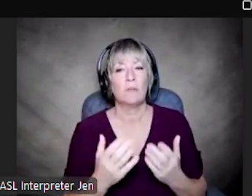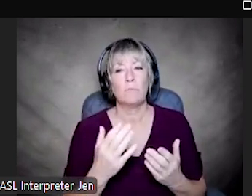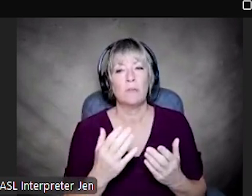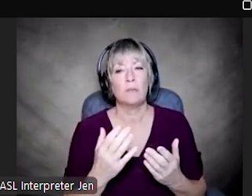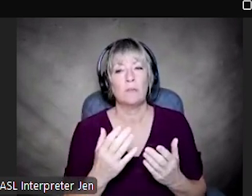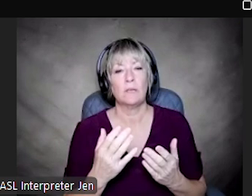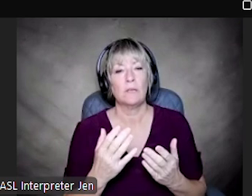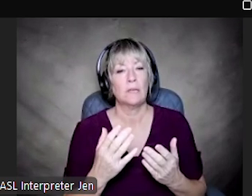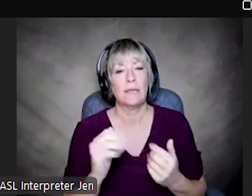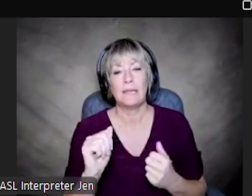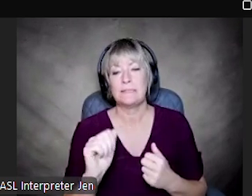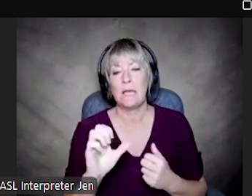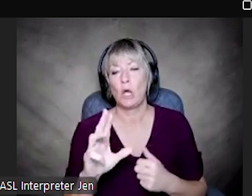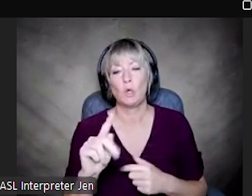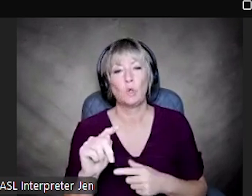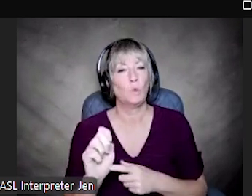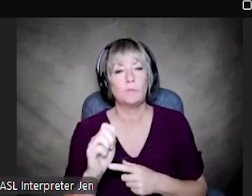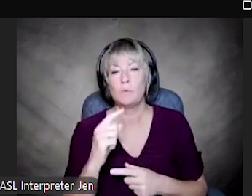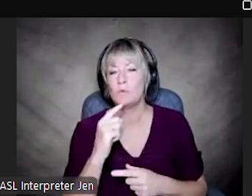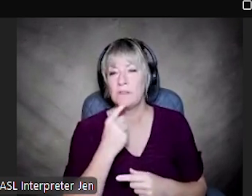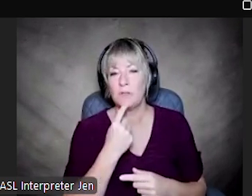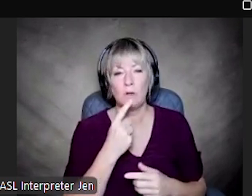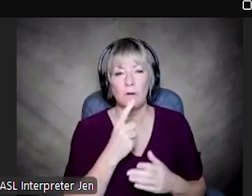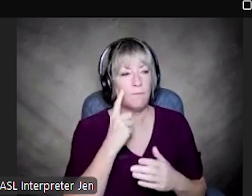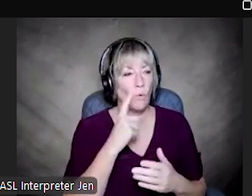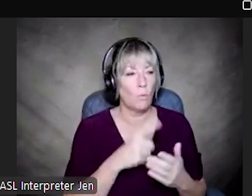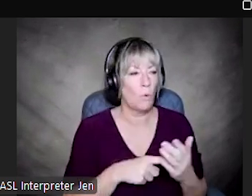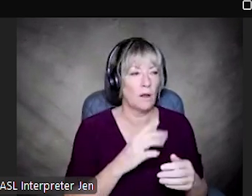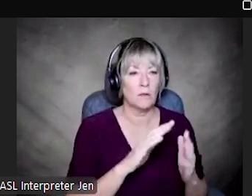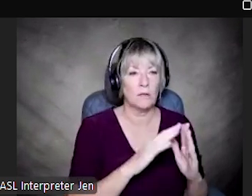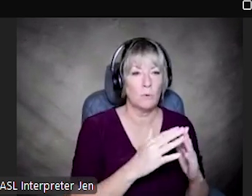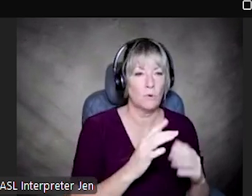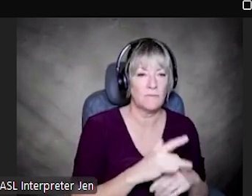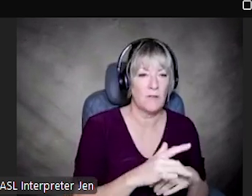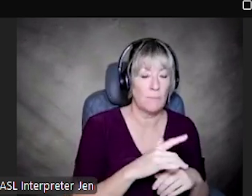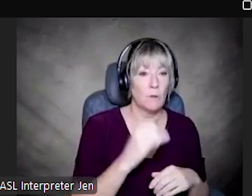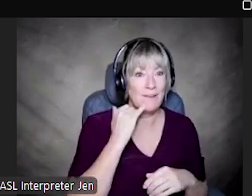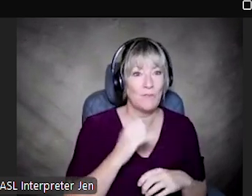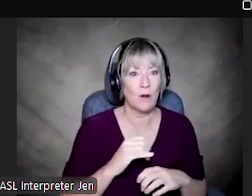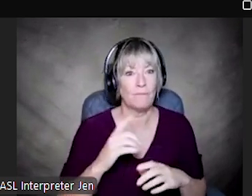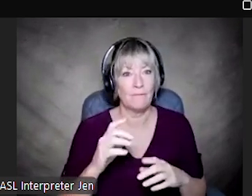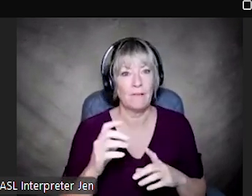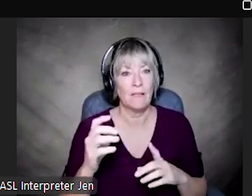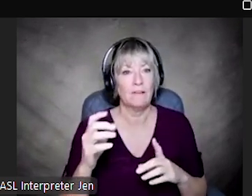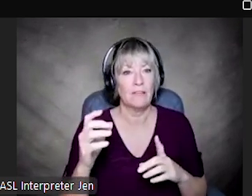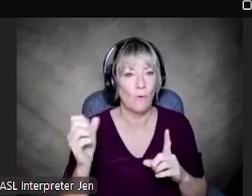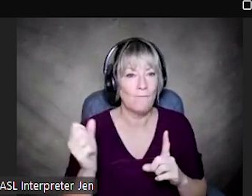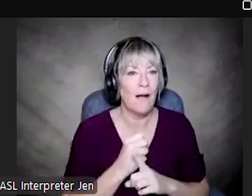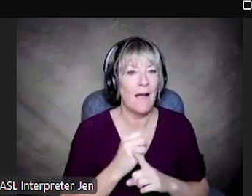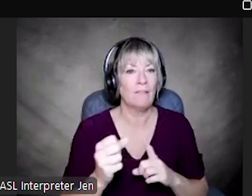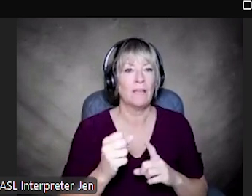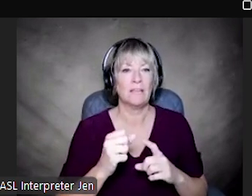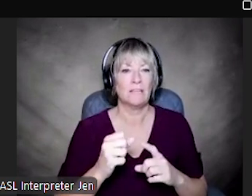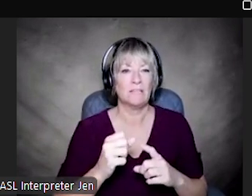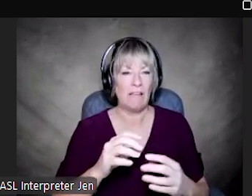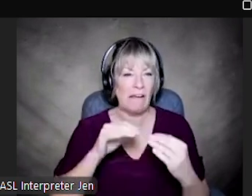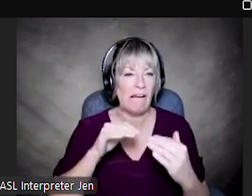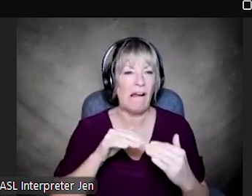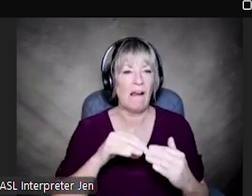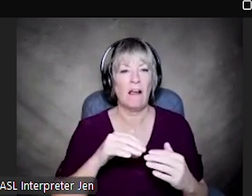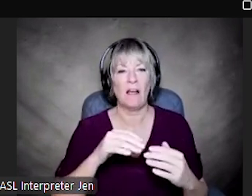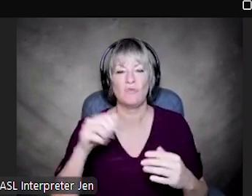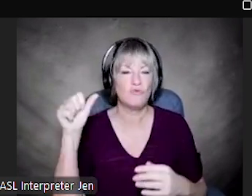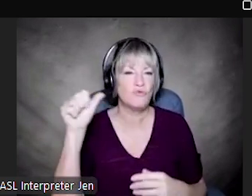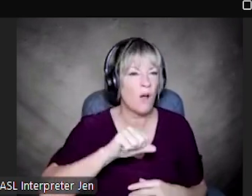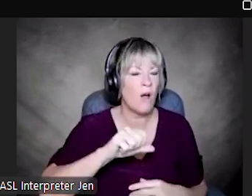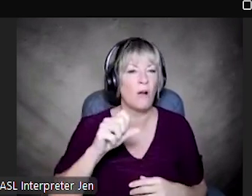too acute for what's available in the community. Somebody who's actively violent and combative or super intoxicated or